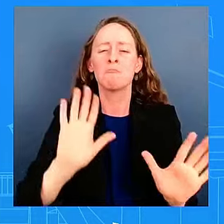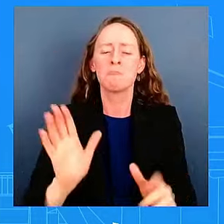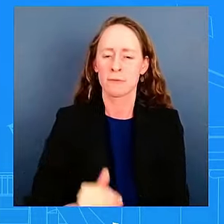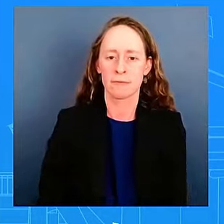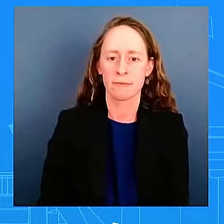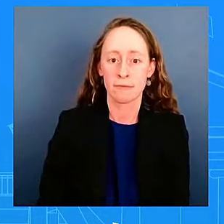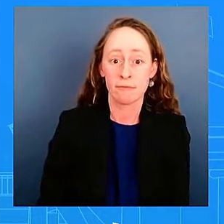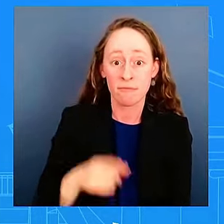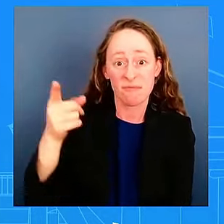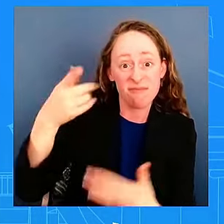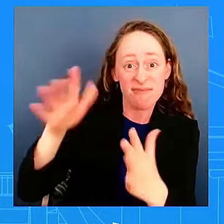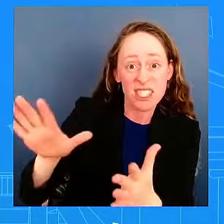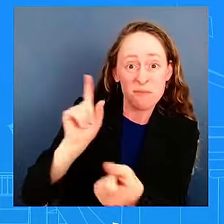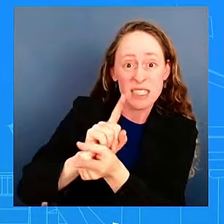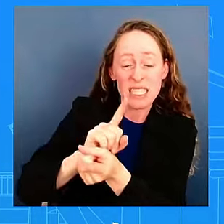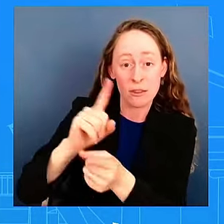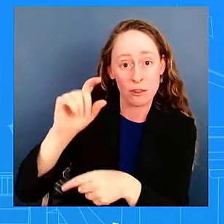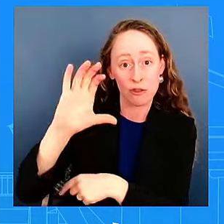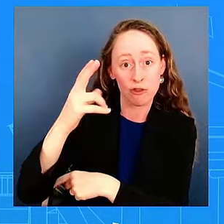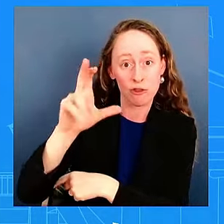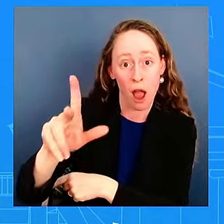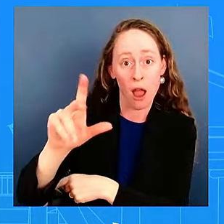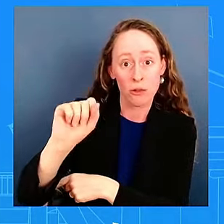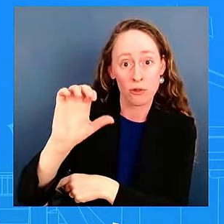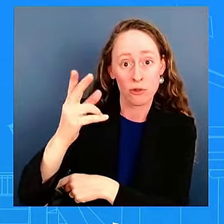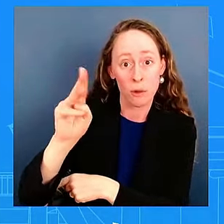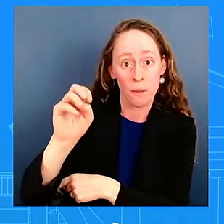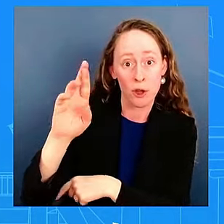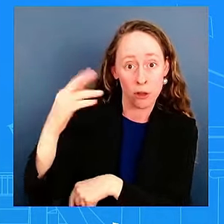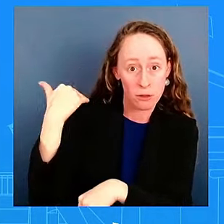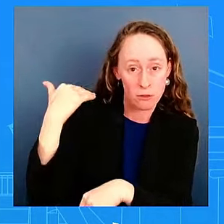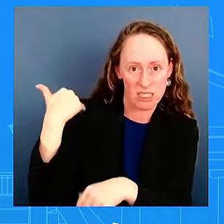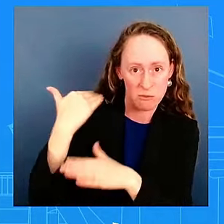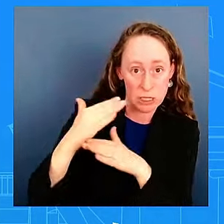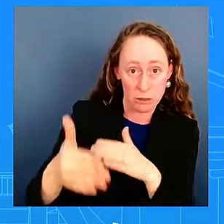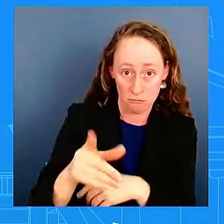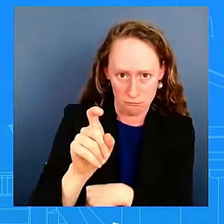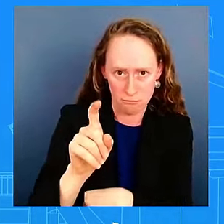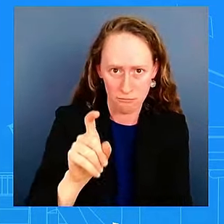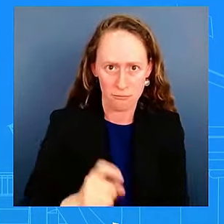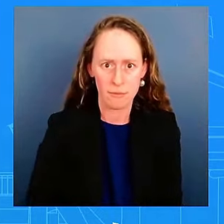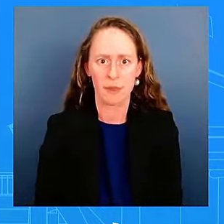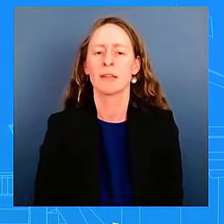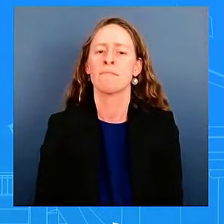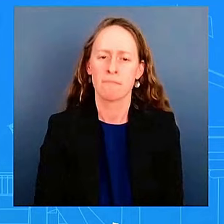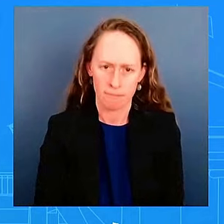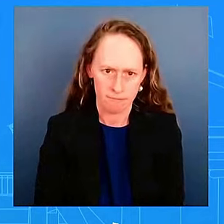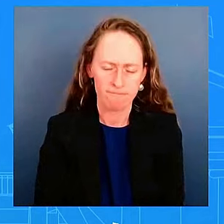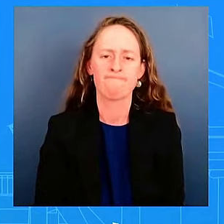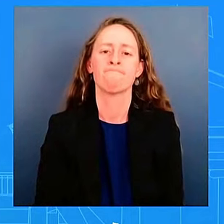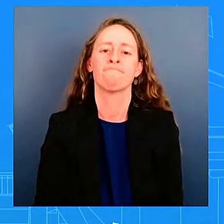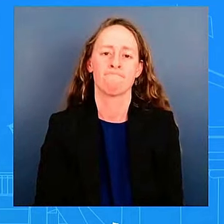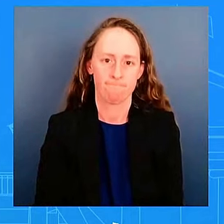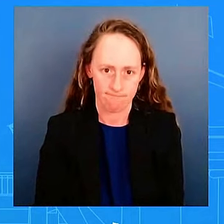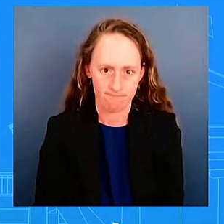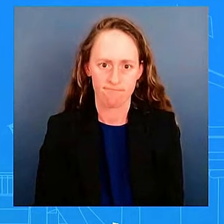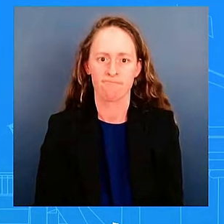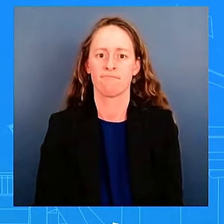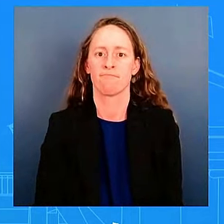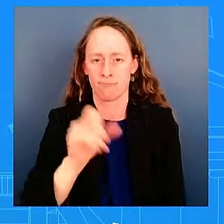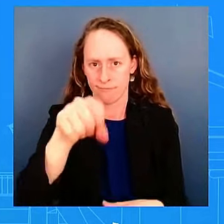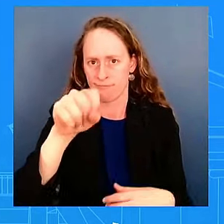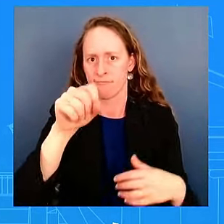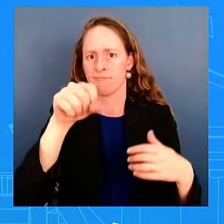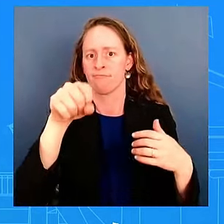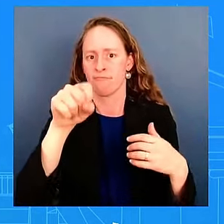about that is that I think Chuck Schumer put out a note on that. It was a good meeting, like the senator said, and I'm